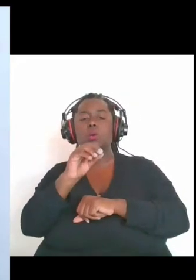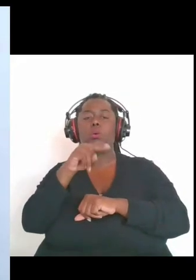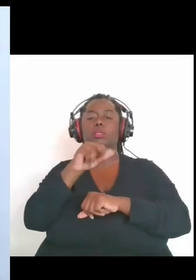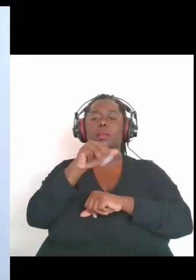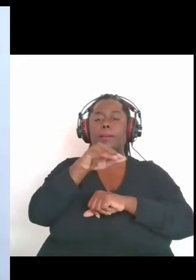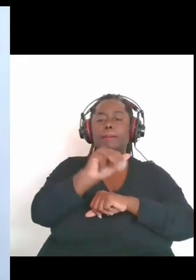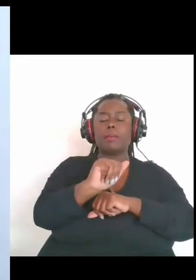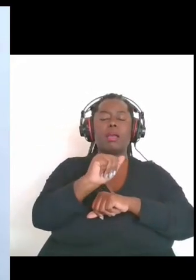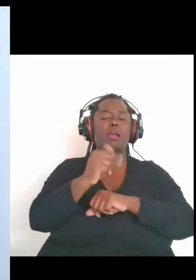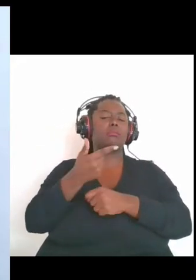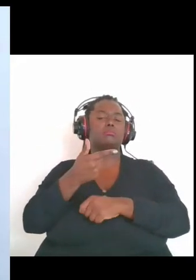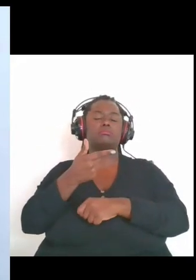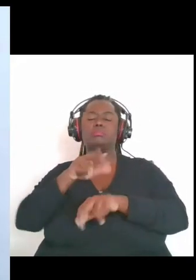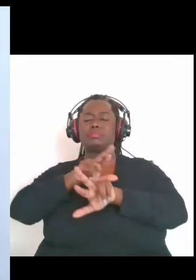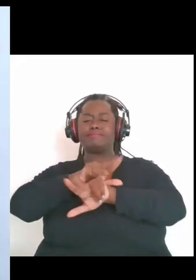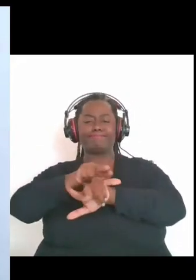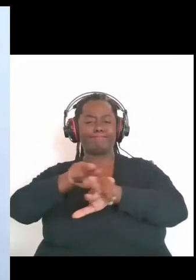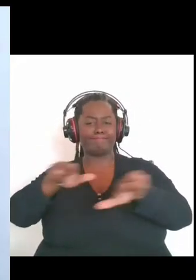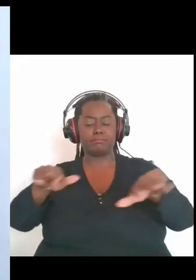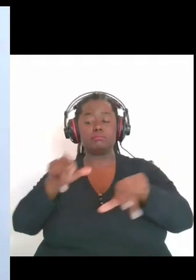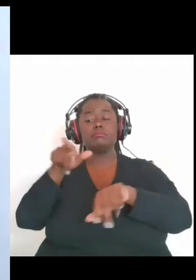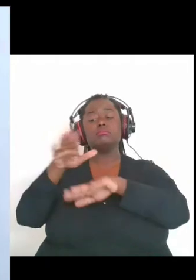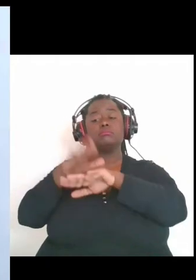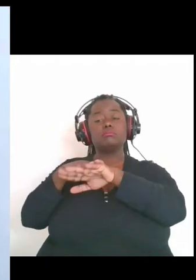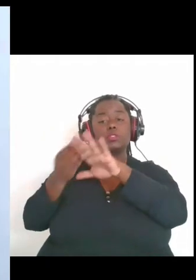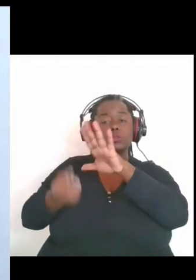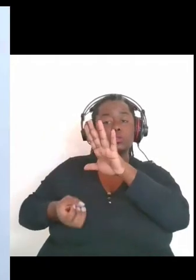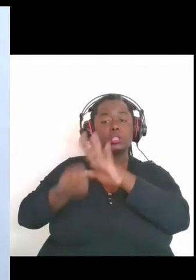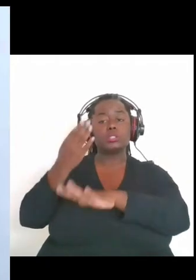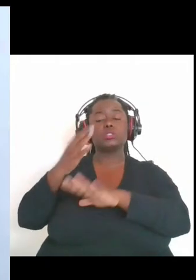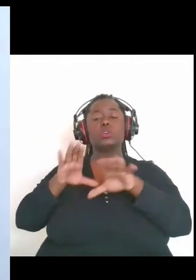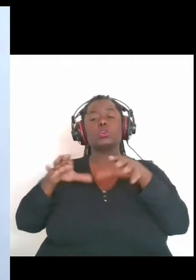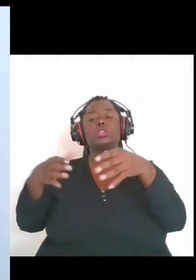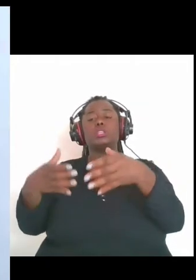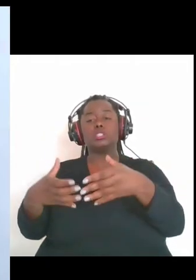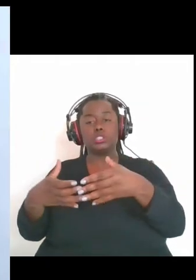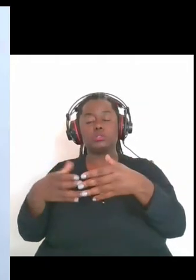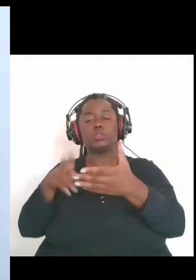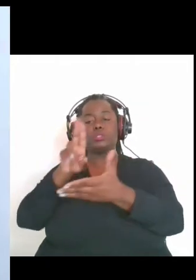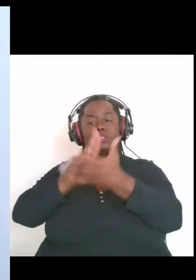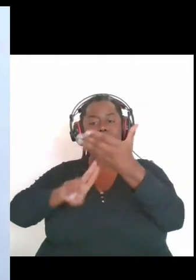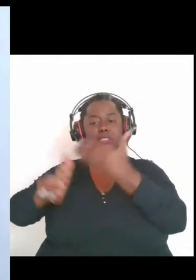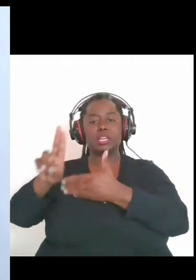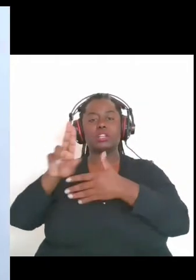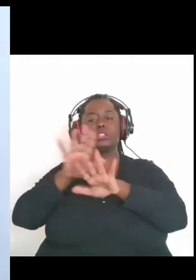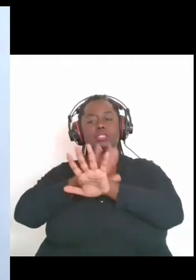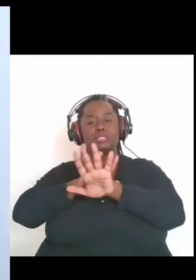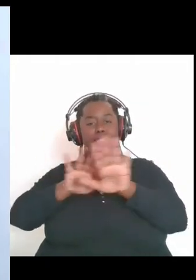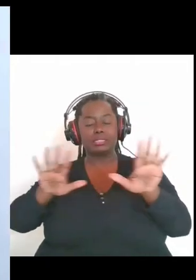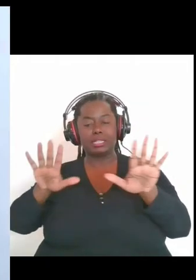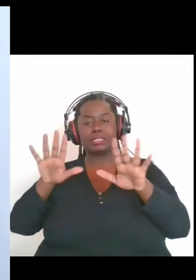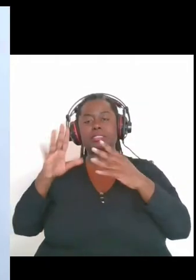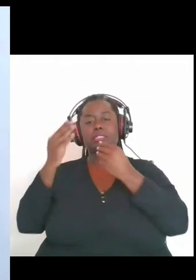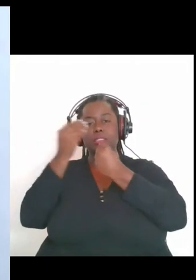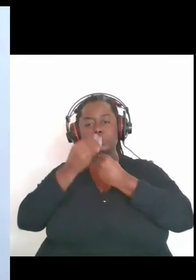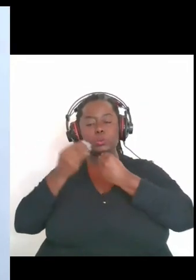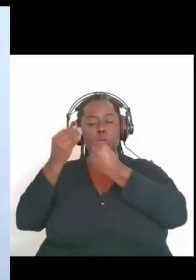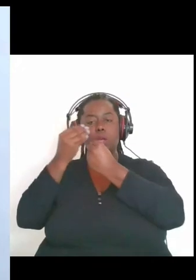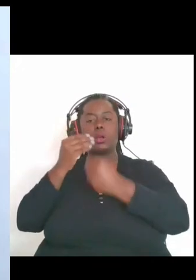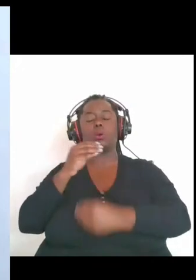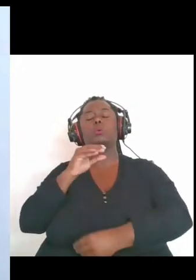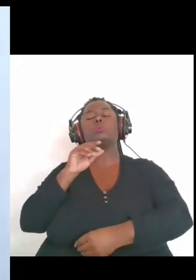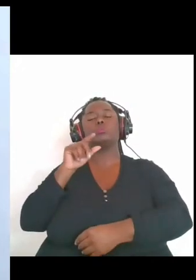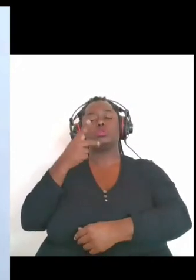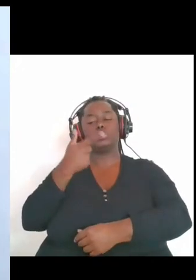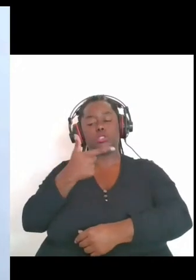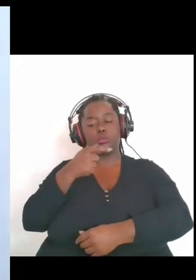among others he's the co-founder of the University Collective of sexual dissidents called